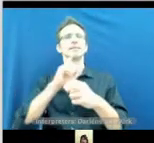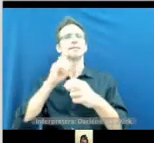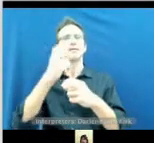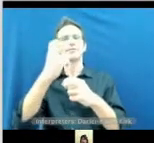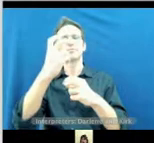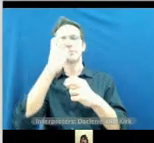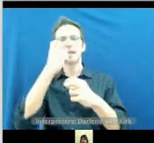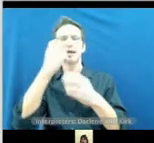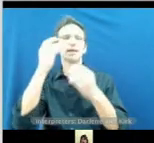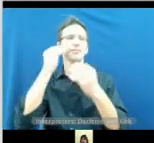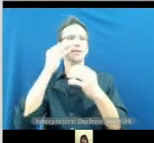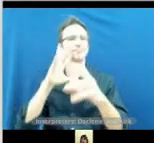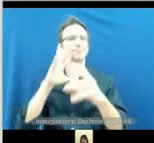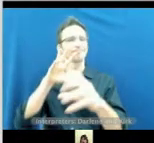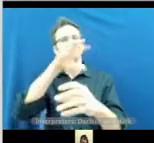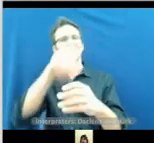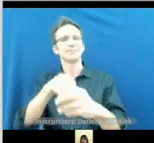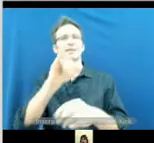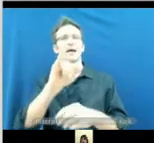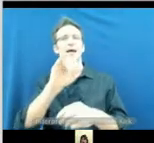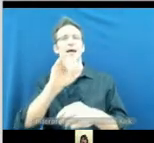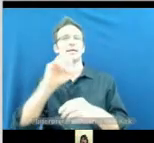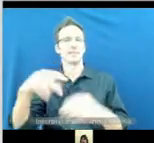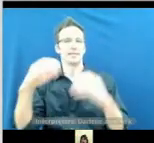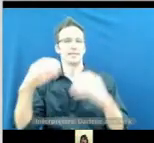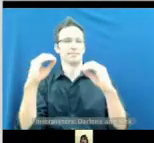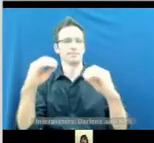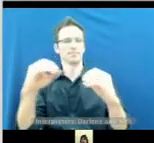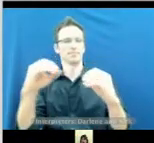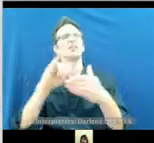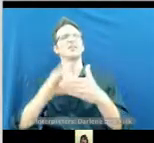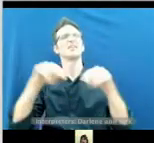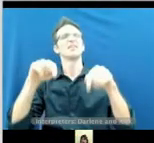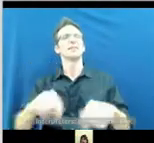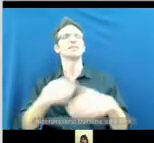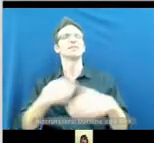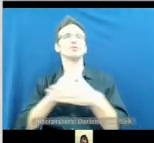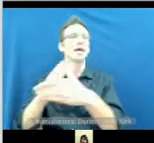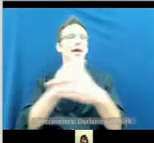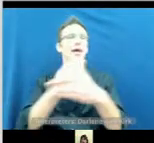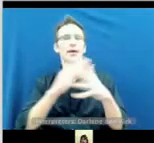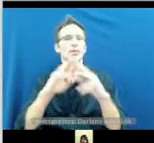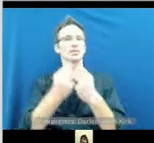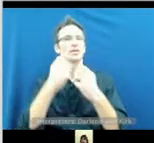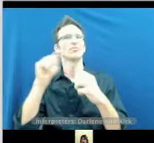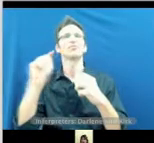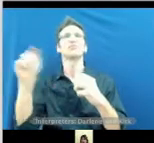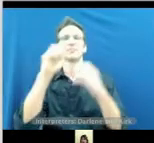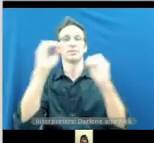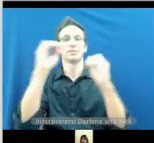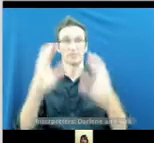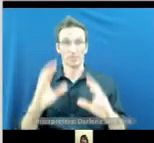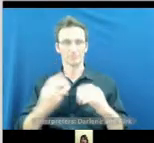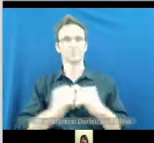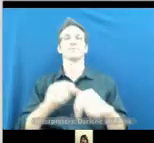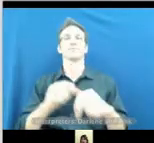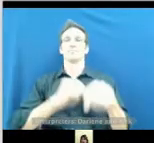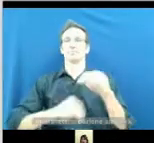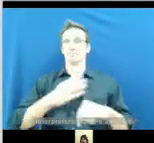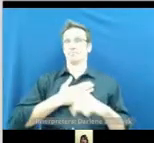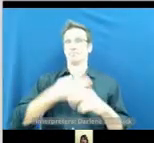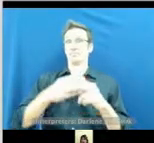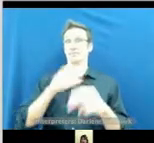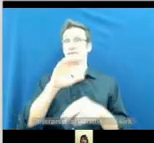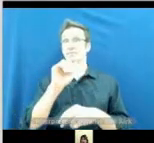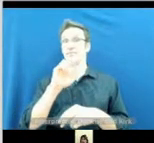Curriculum, a share stop amongst instructors. First, I'd like to do, my name is Carrie White, and I will be